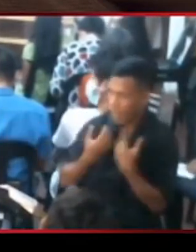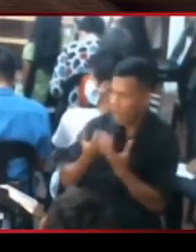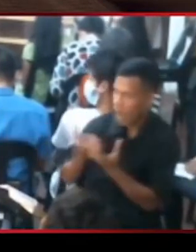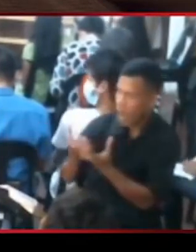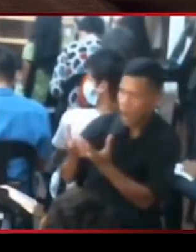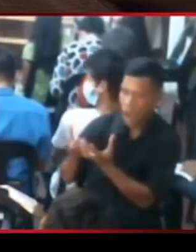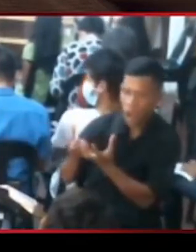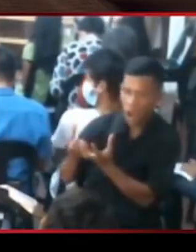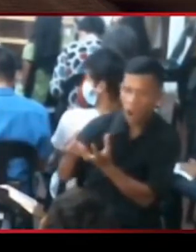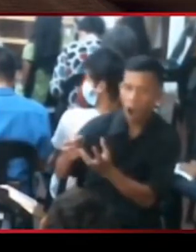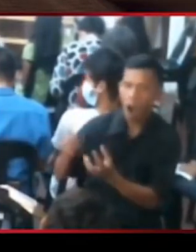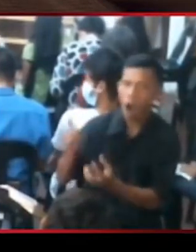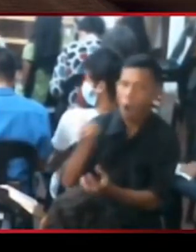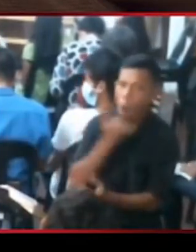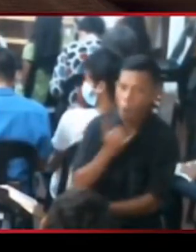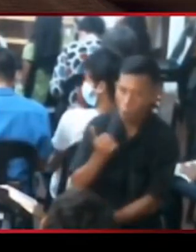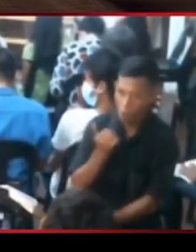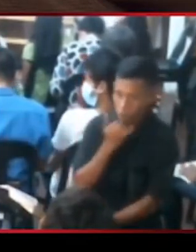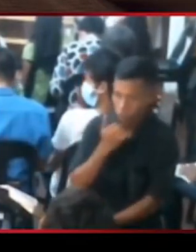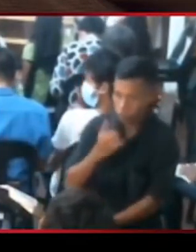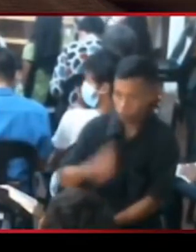as transgressors.